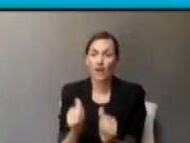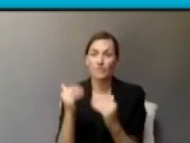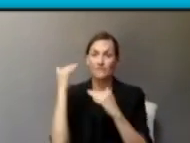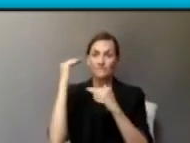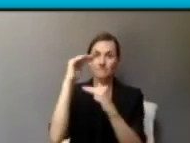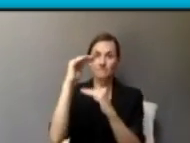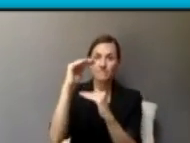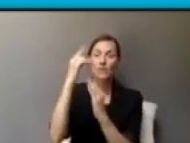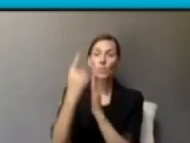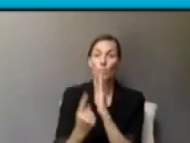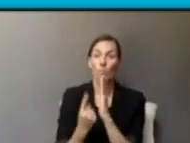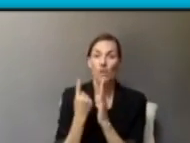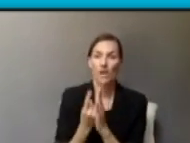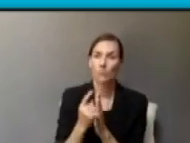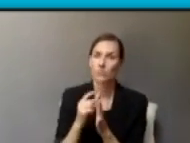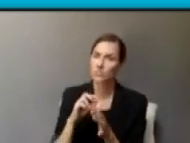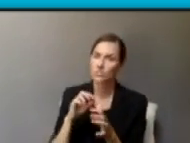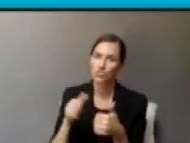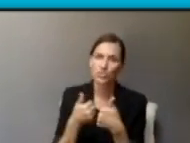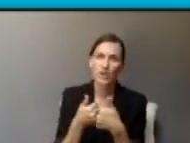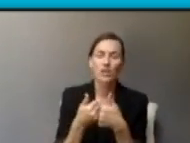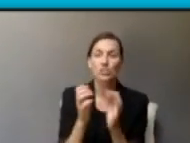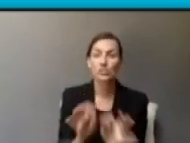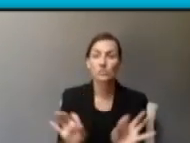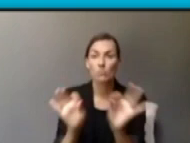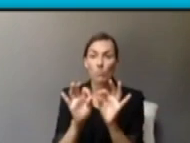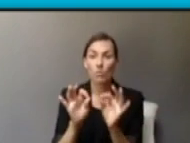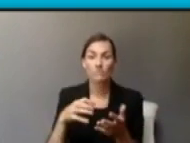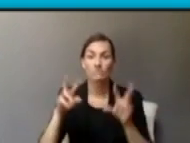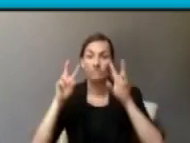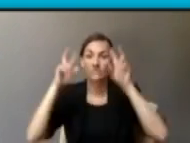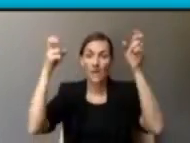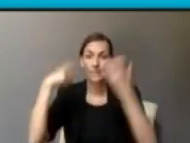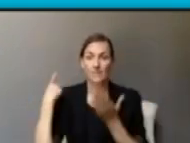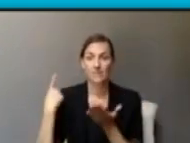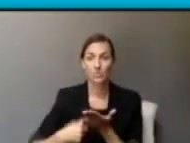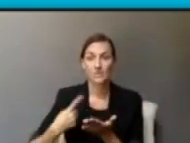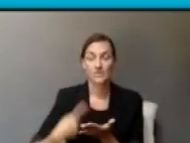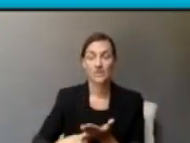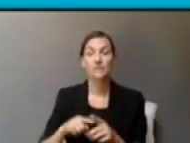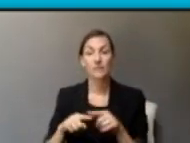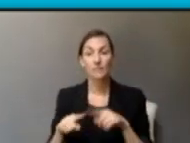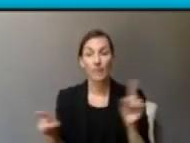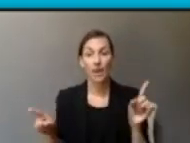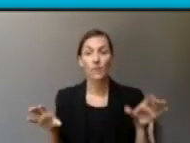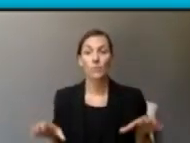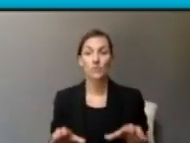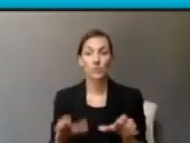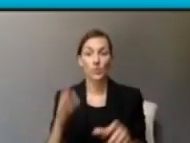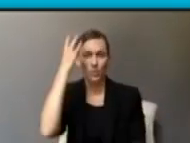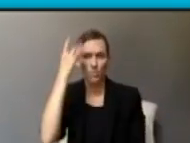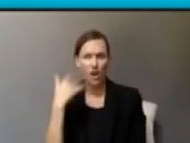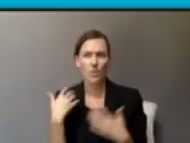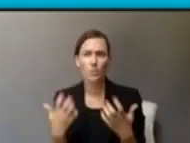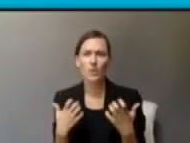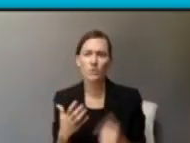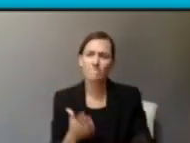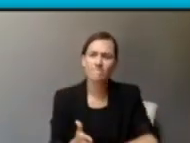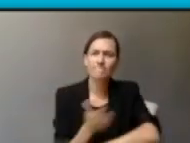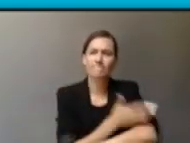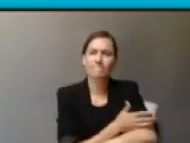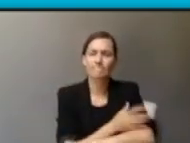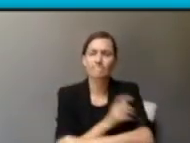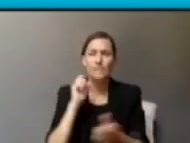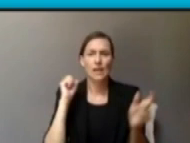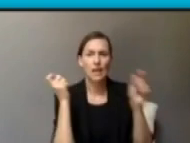been difficult when we have really important topics that we need to talk about. But we're doing this because we want to better accommodate